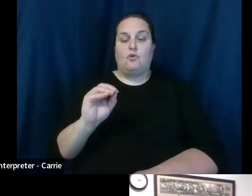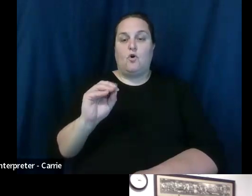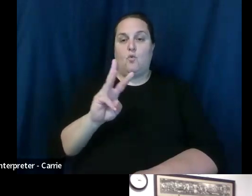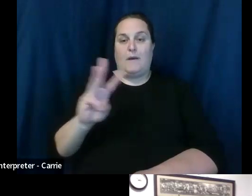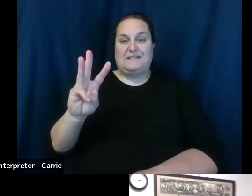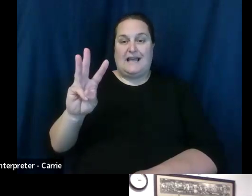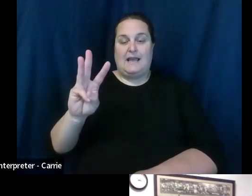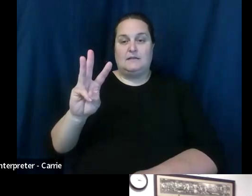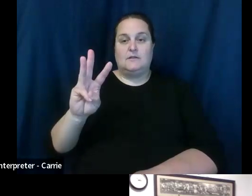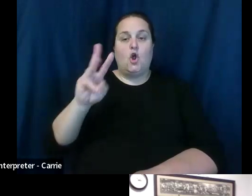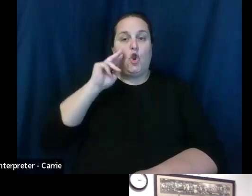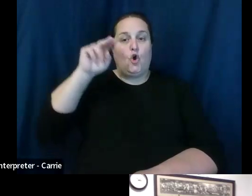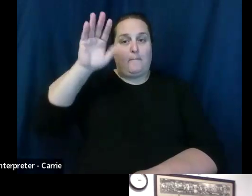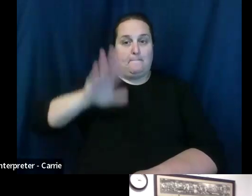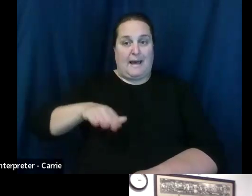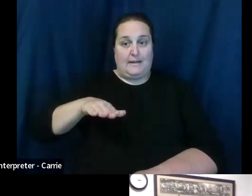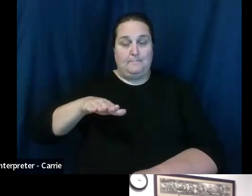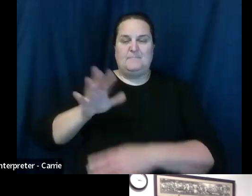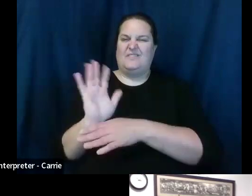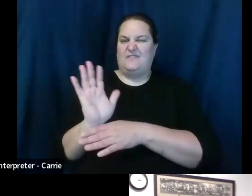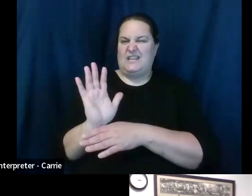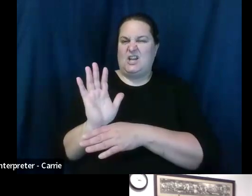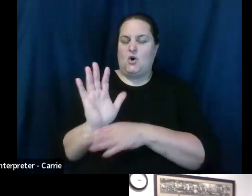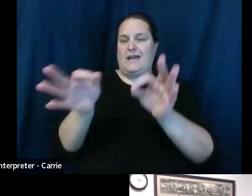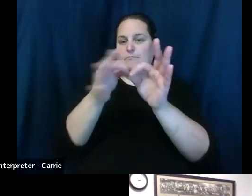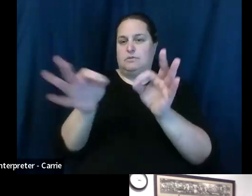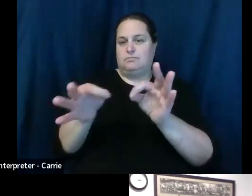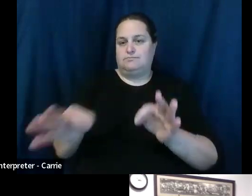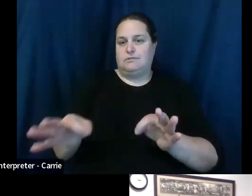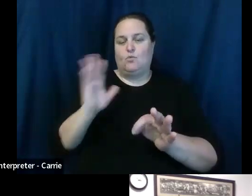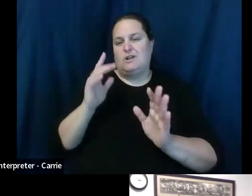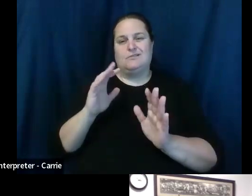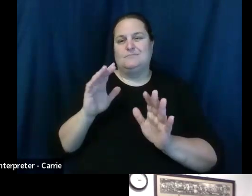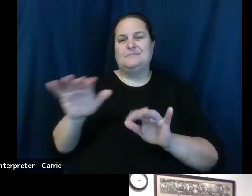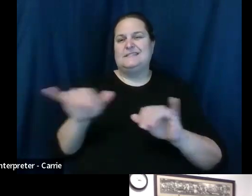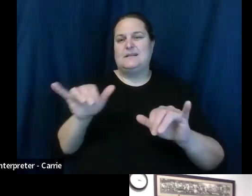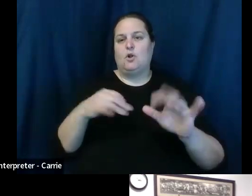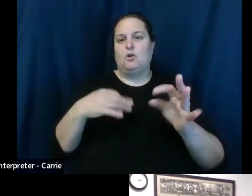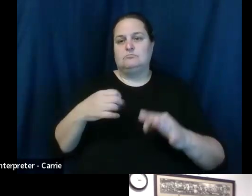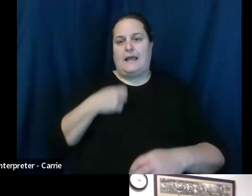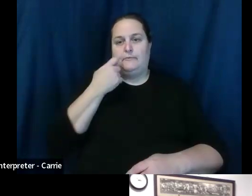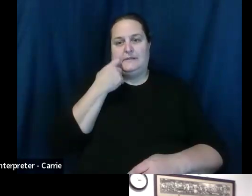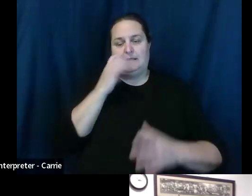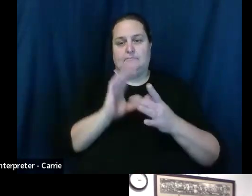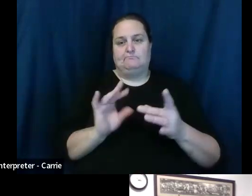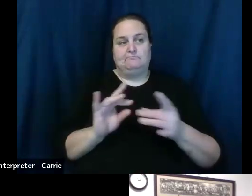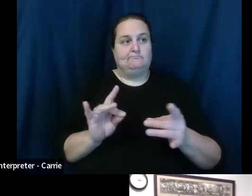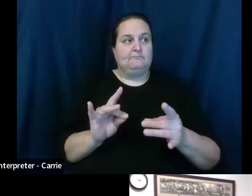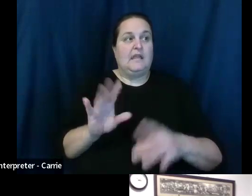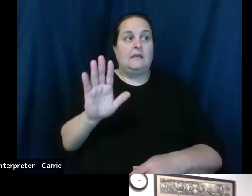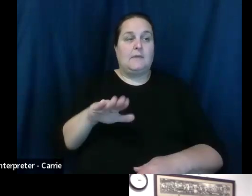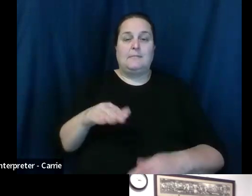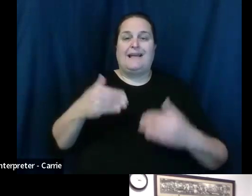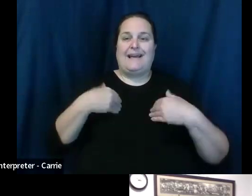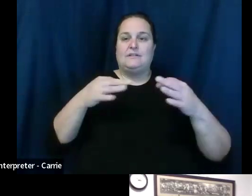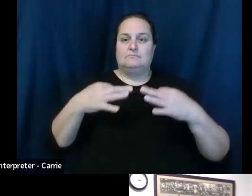to the bottom. Again, the video and the text is going to have a lot of what I just talked about. But the bottom of the page is going to have the instructions for